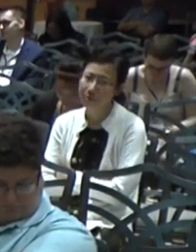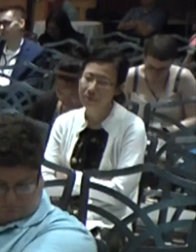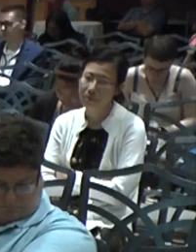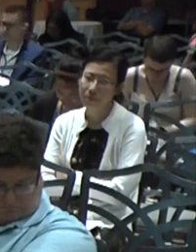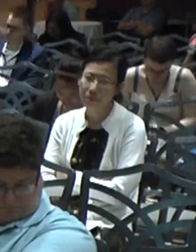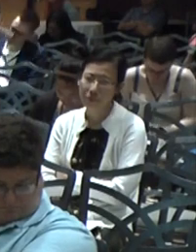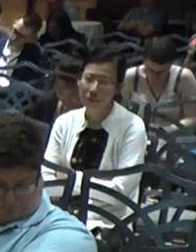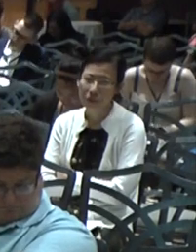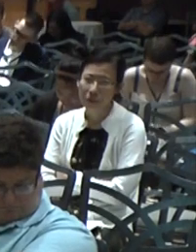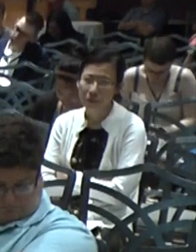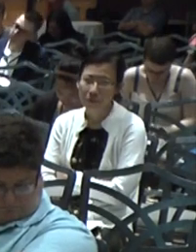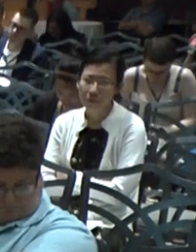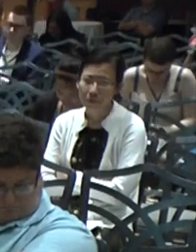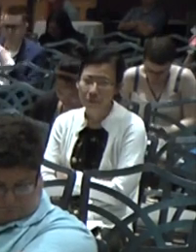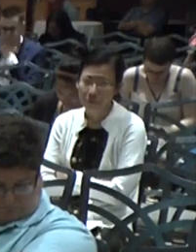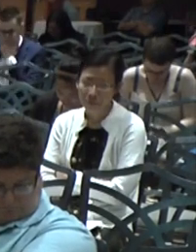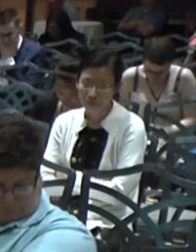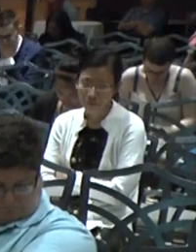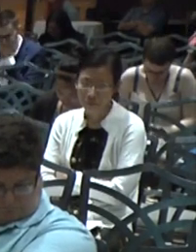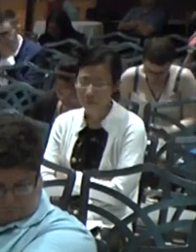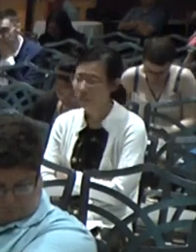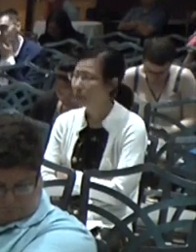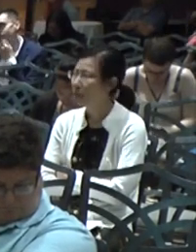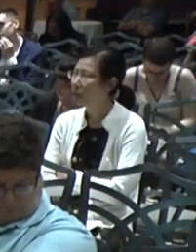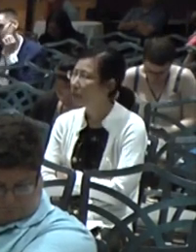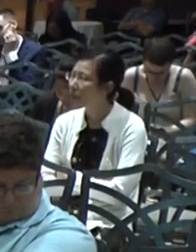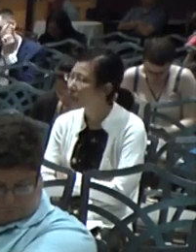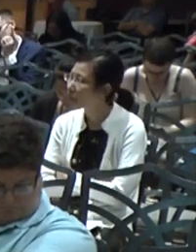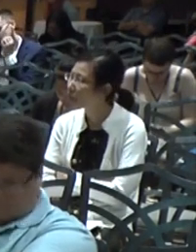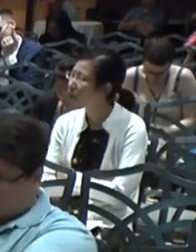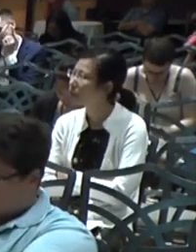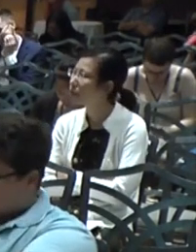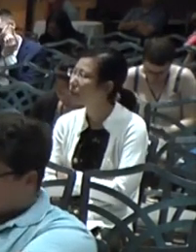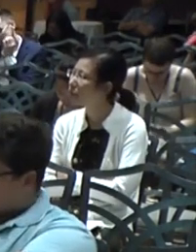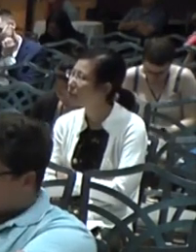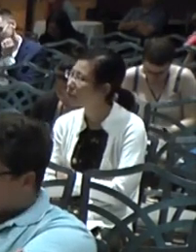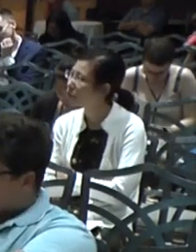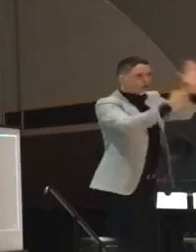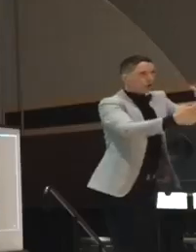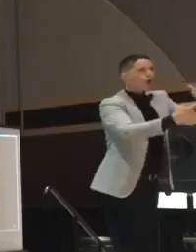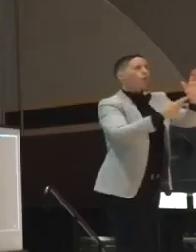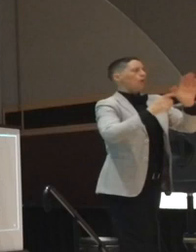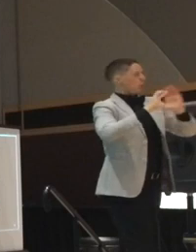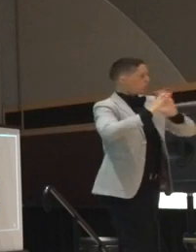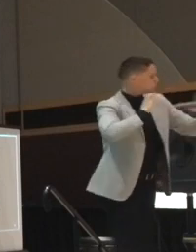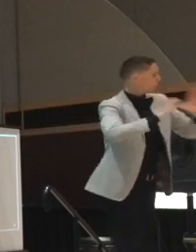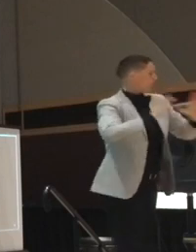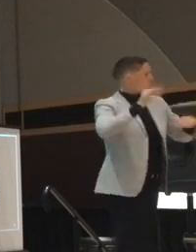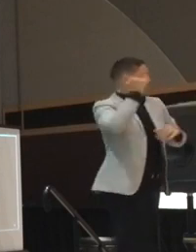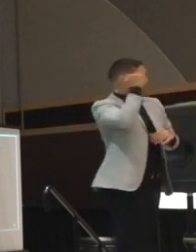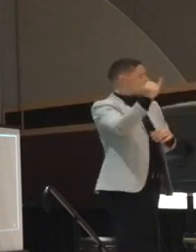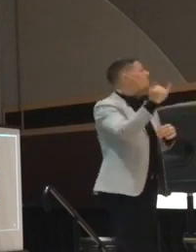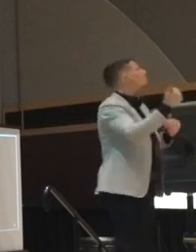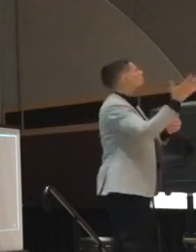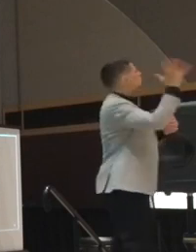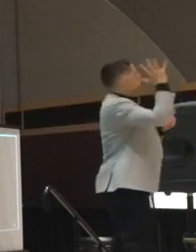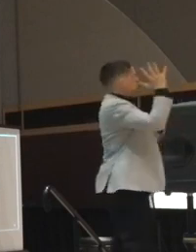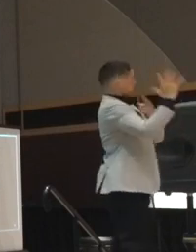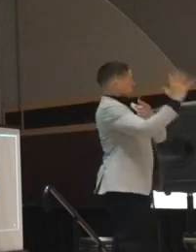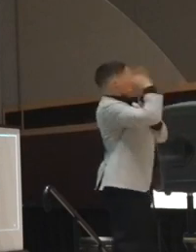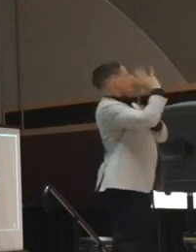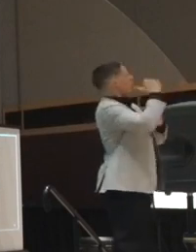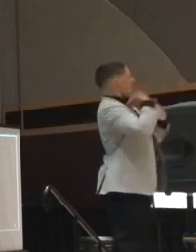like that helps show more of an idea of what you're trying to say? Any technology? There? Well, I had a website up before websites were